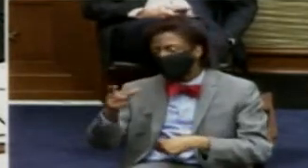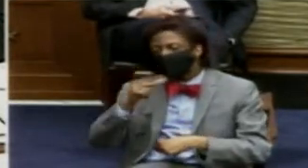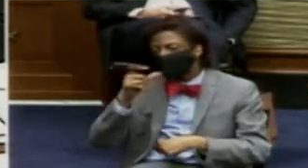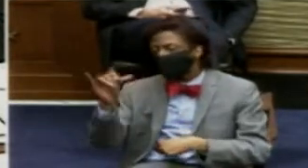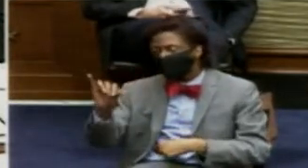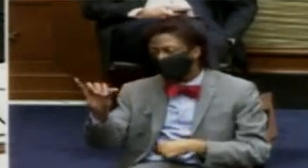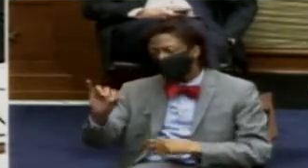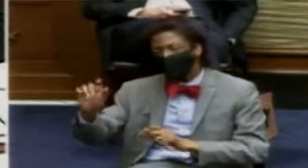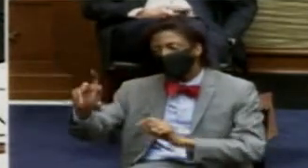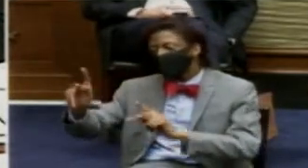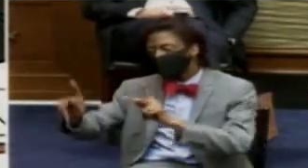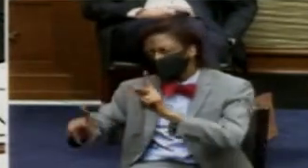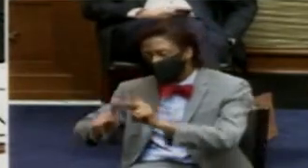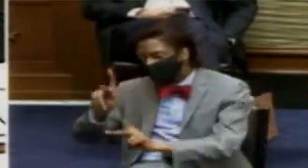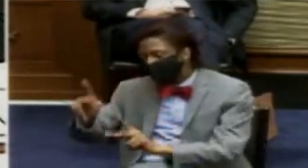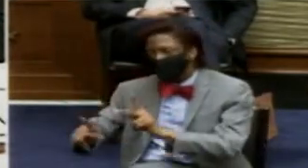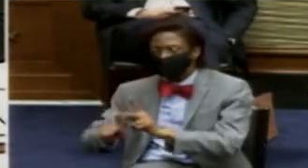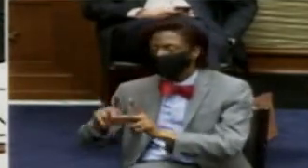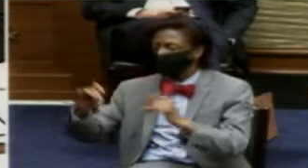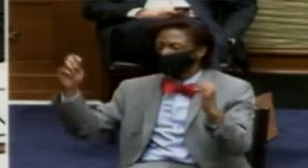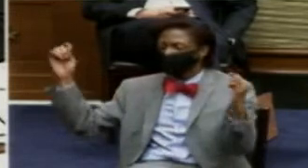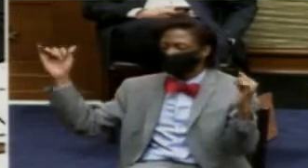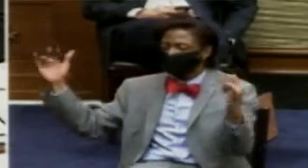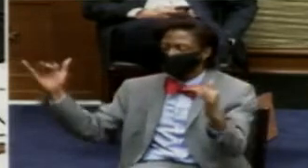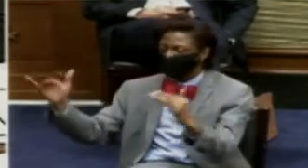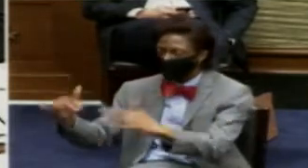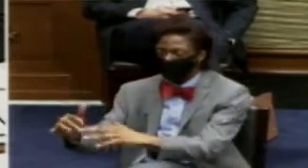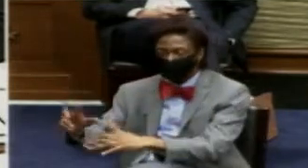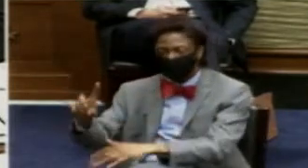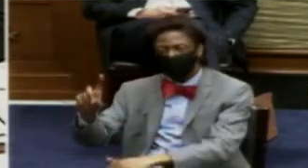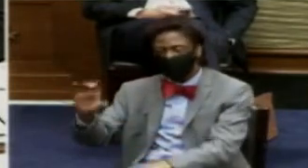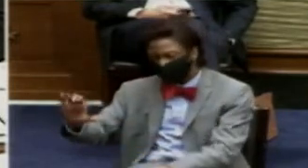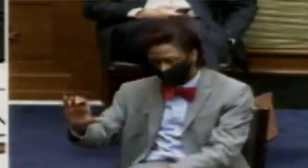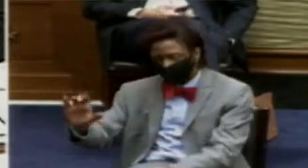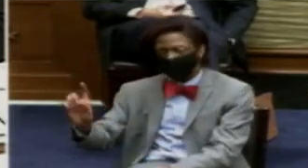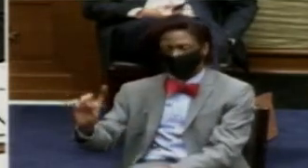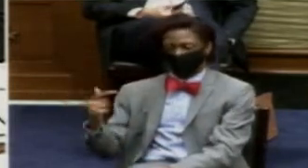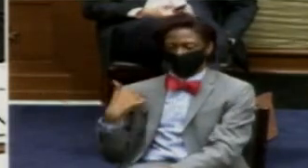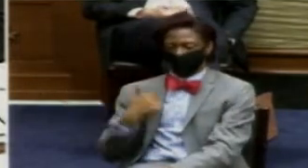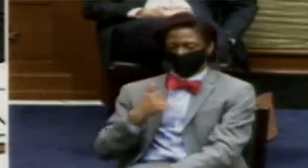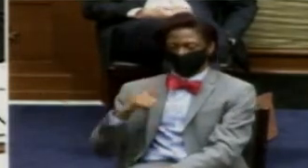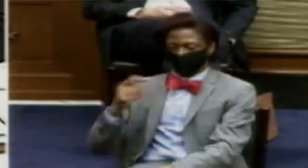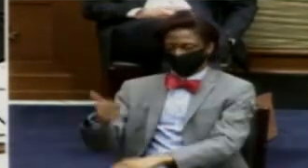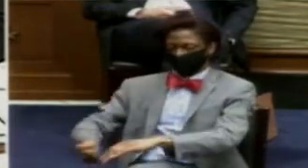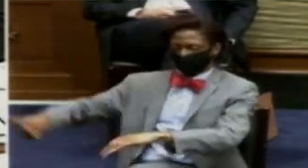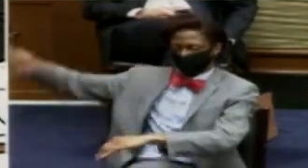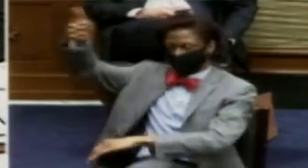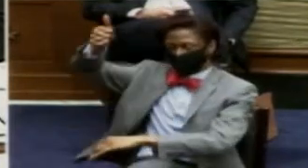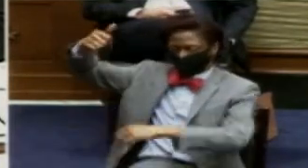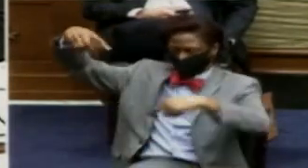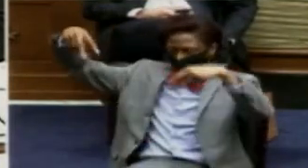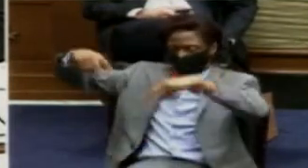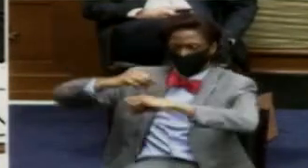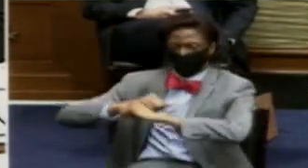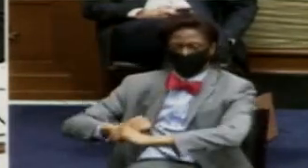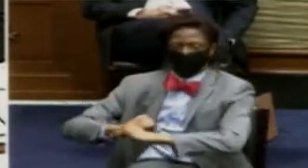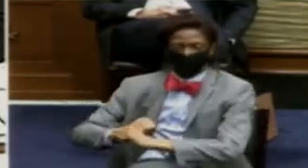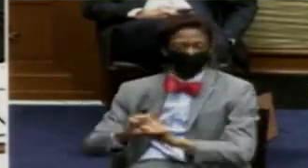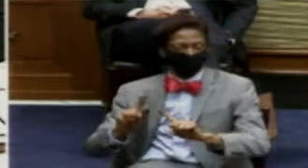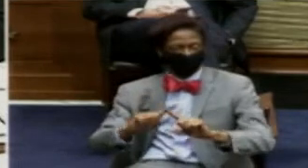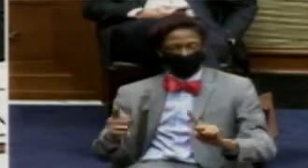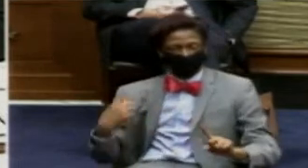people descending on the district where we need to be on high ground to defend. What we've seen actually